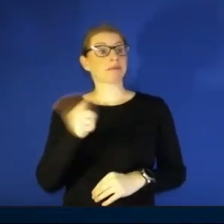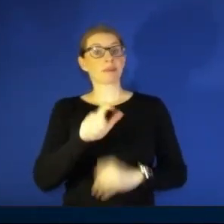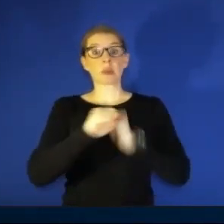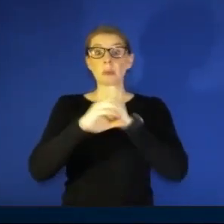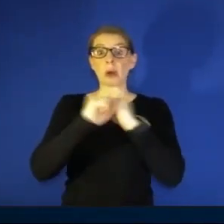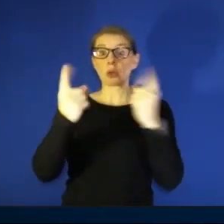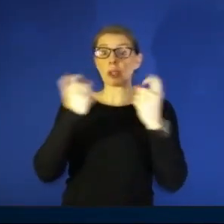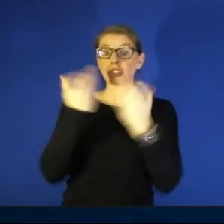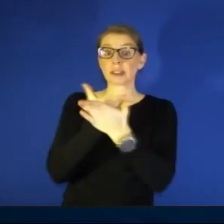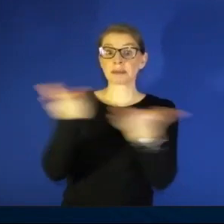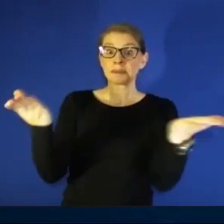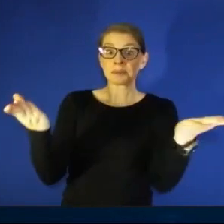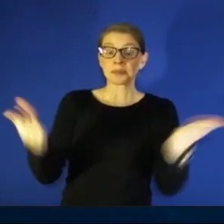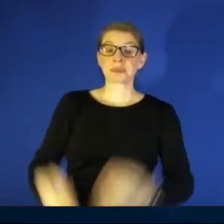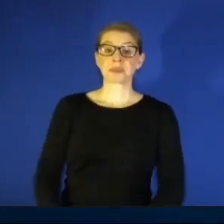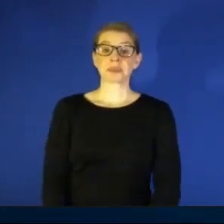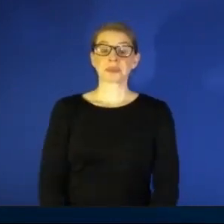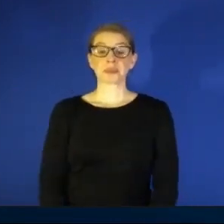line today.